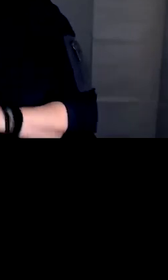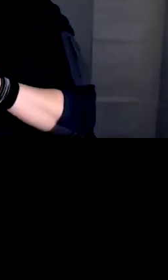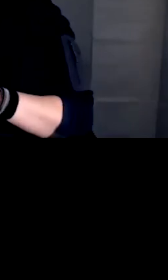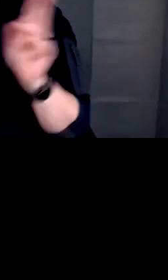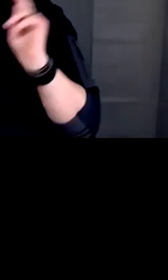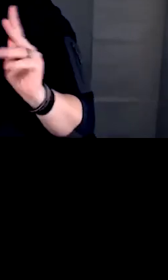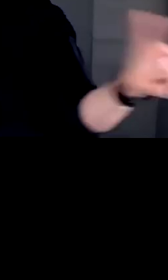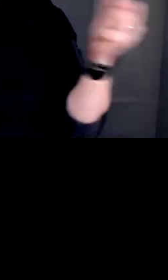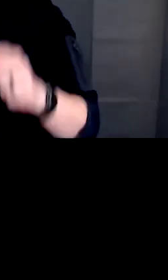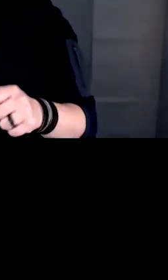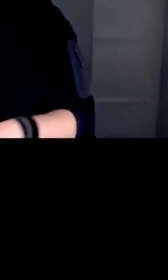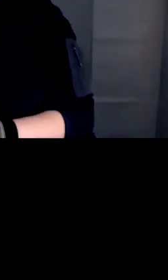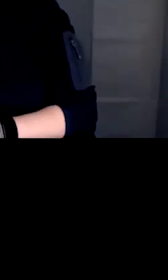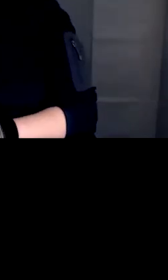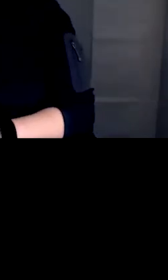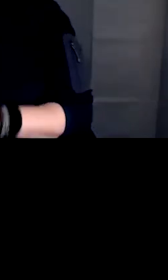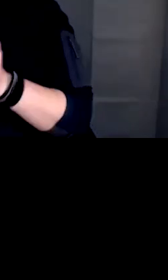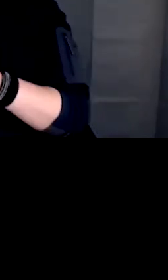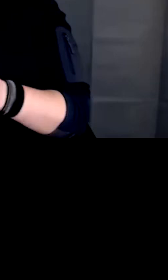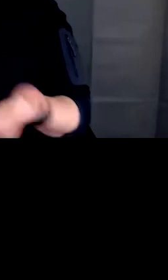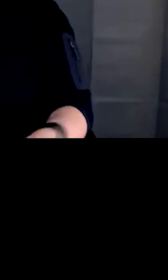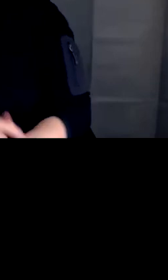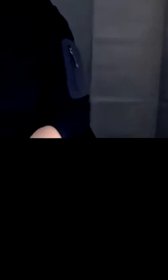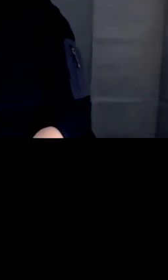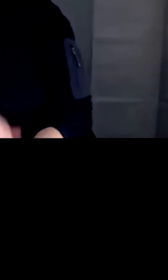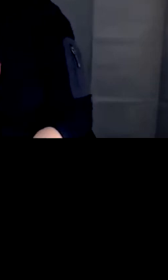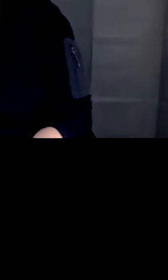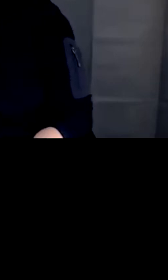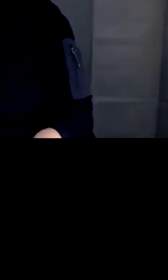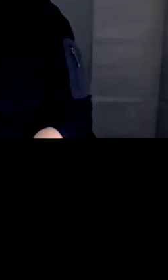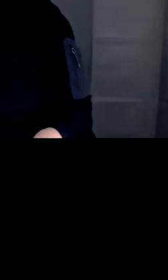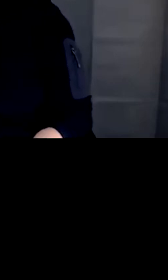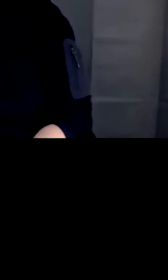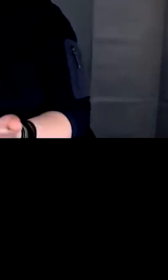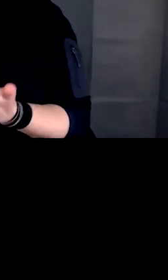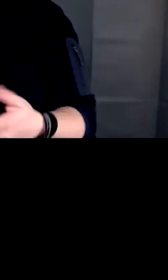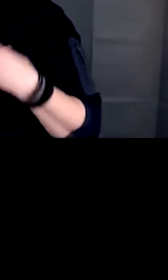and give them excuses to spend time with one another. That's the best data that we've got.